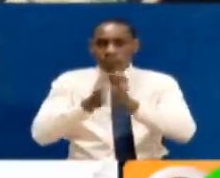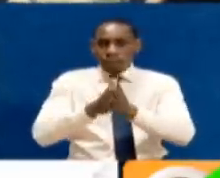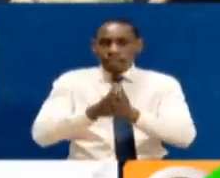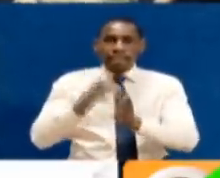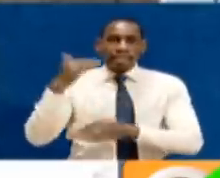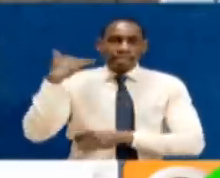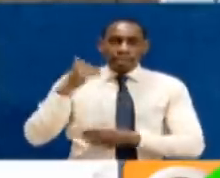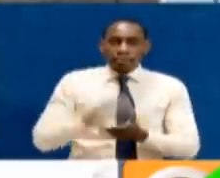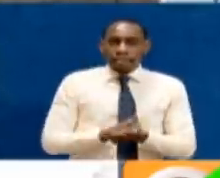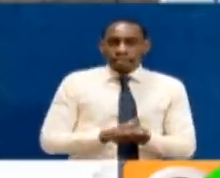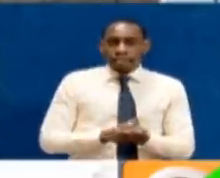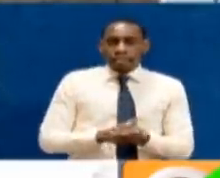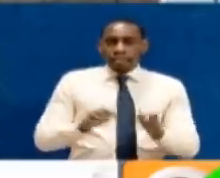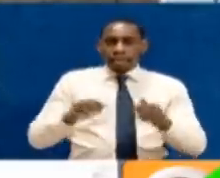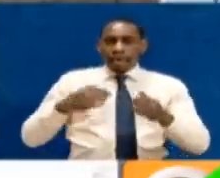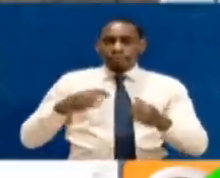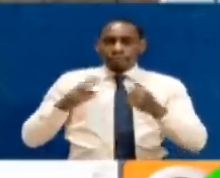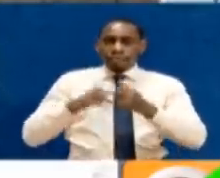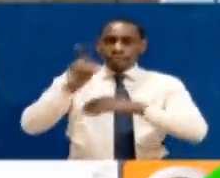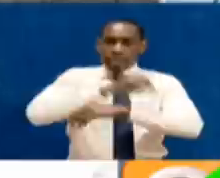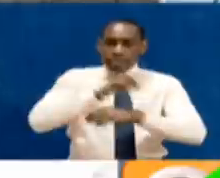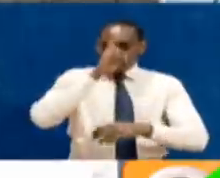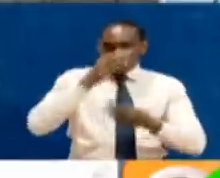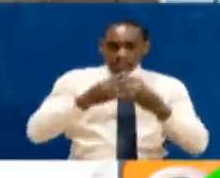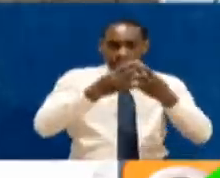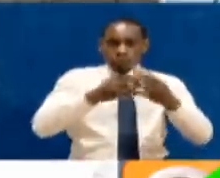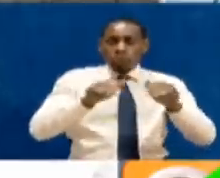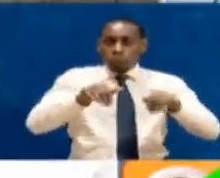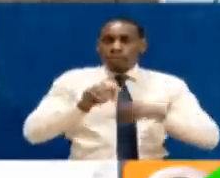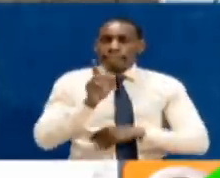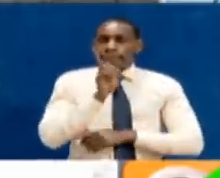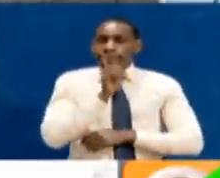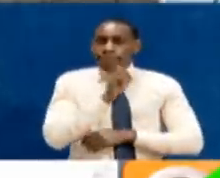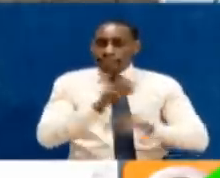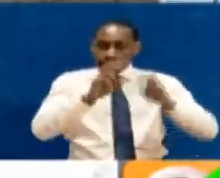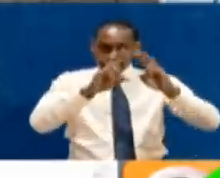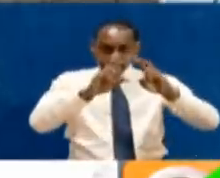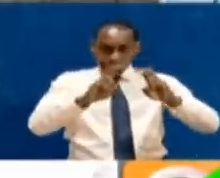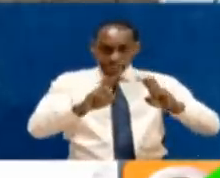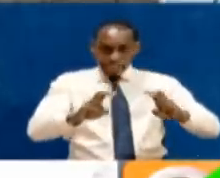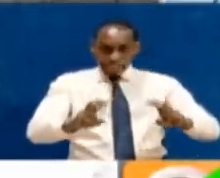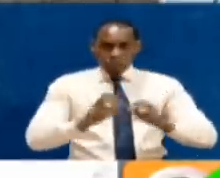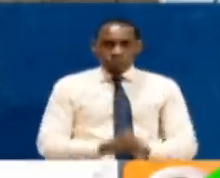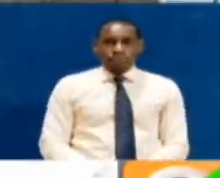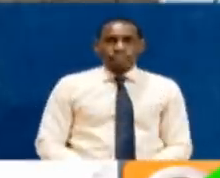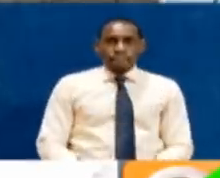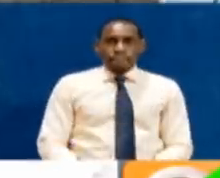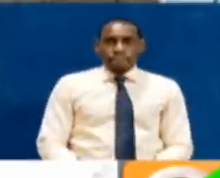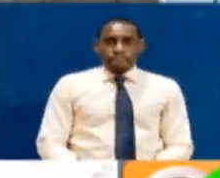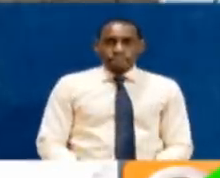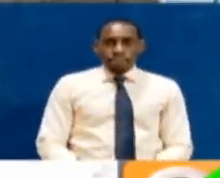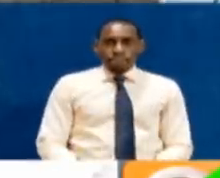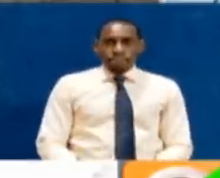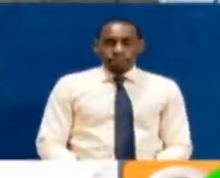gang. They will spend 7 more days in police custody pending the conclusion of investigations.